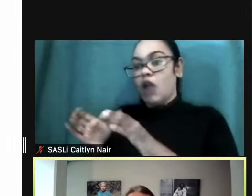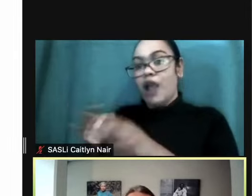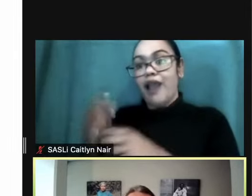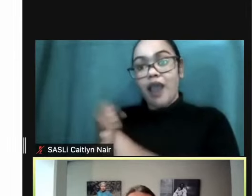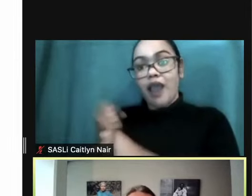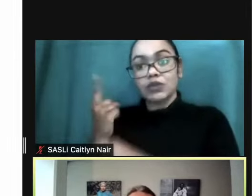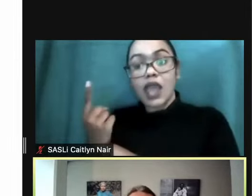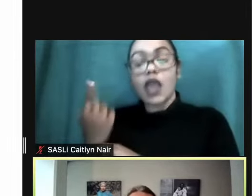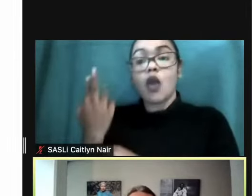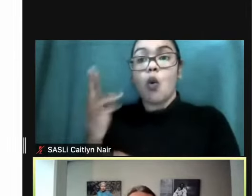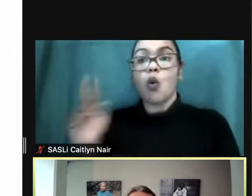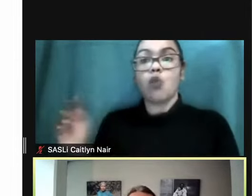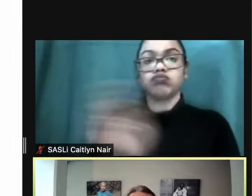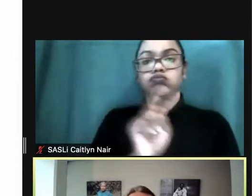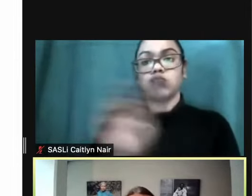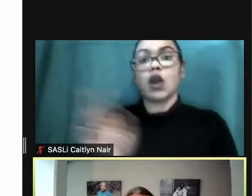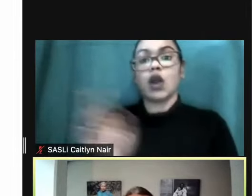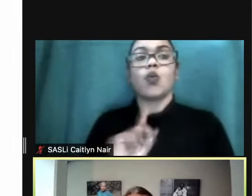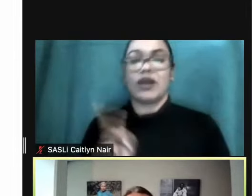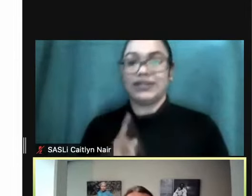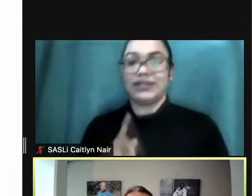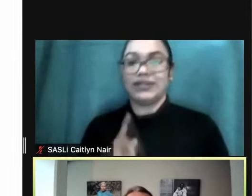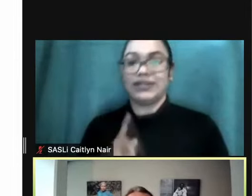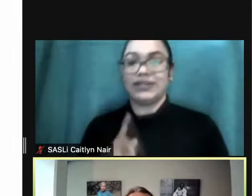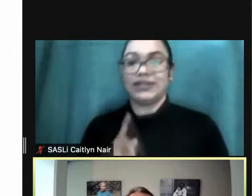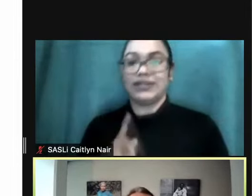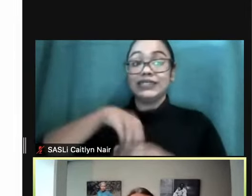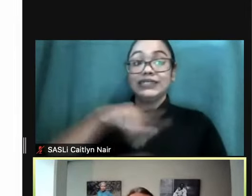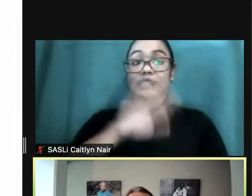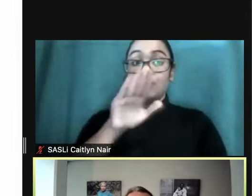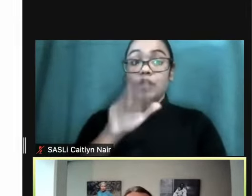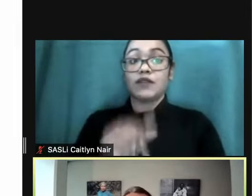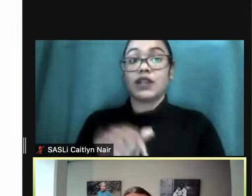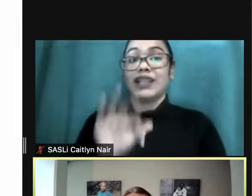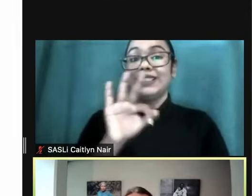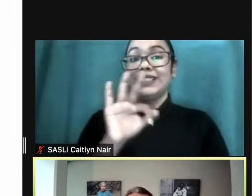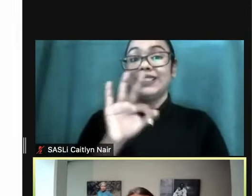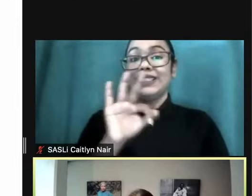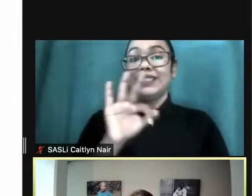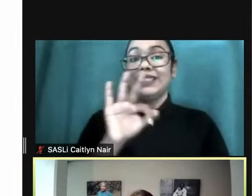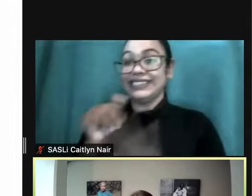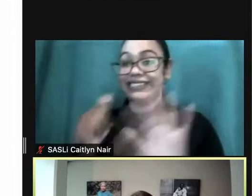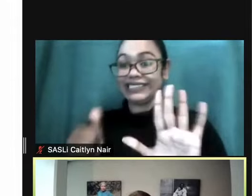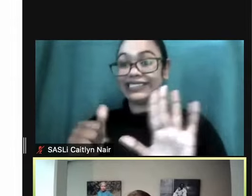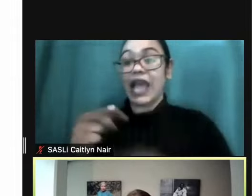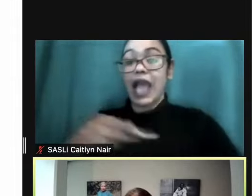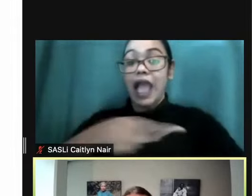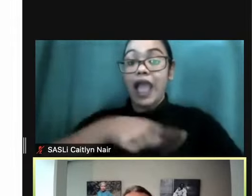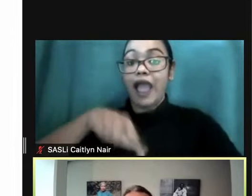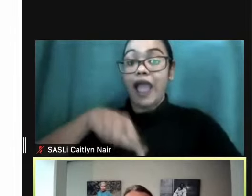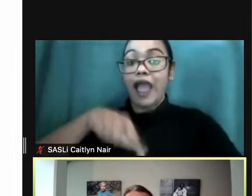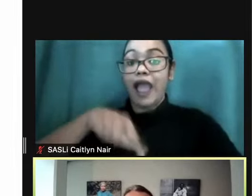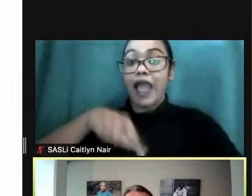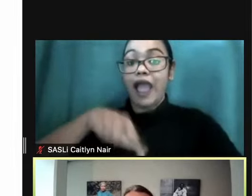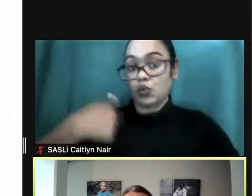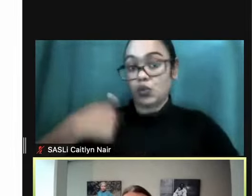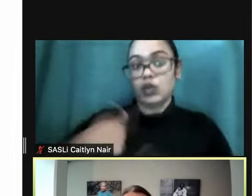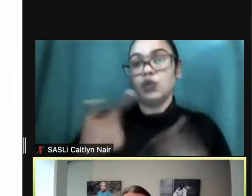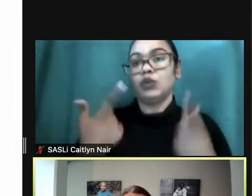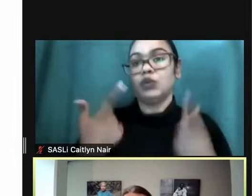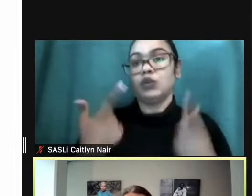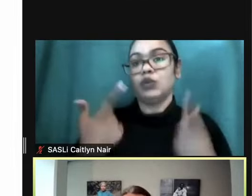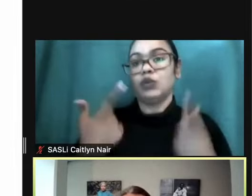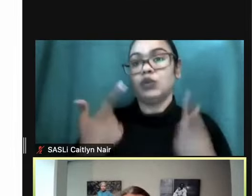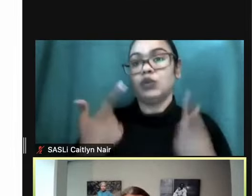as scientists in South Africa, which is around 36 hours from this media brief, yeah, it is to discover